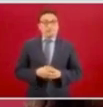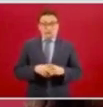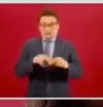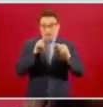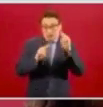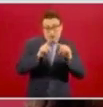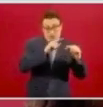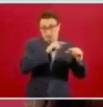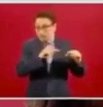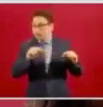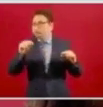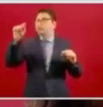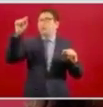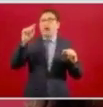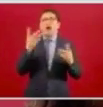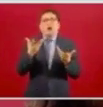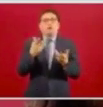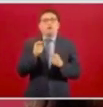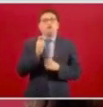infection rate per day.